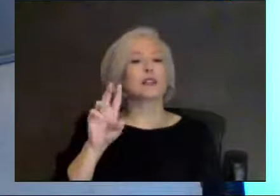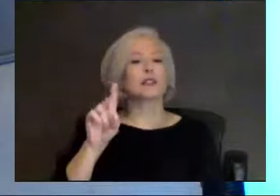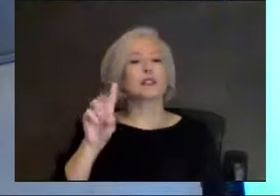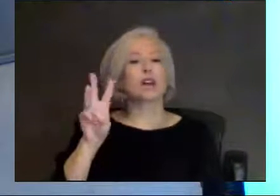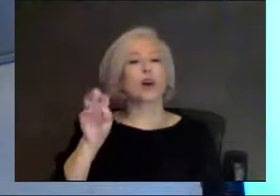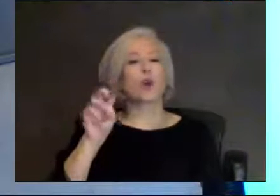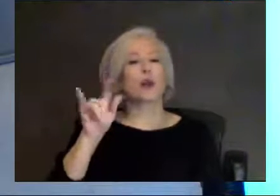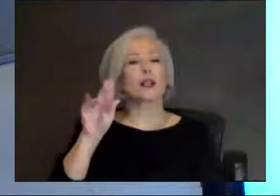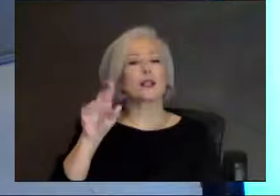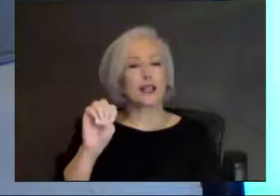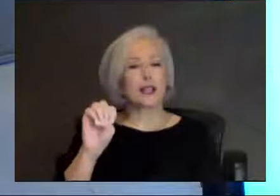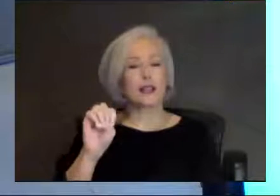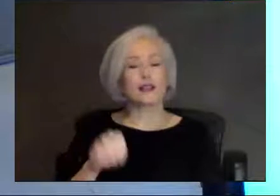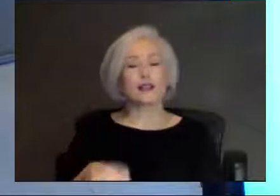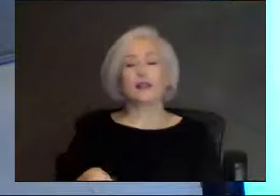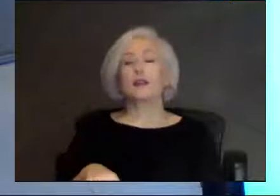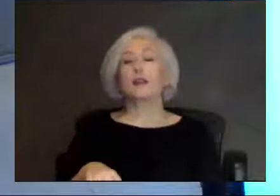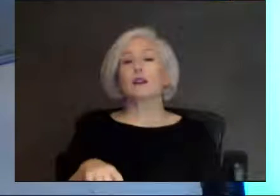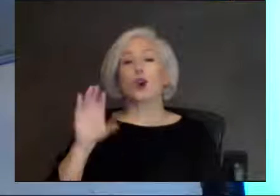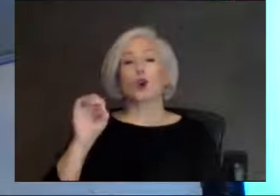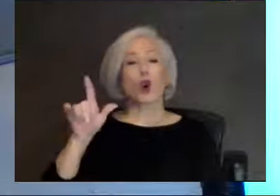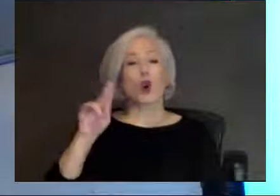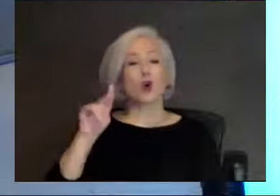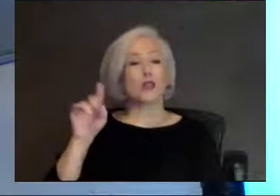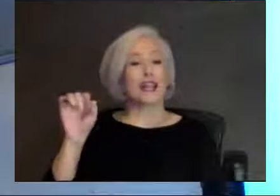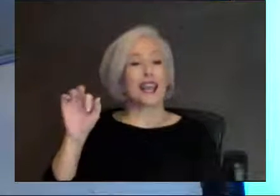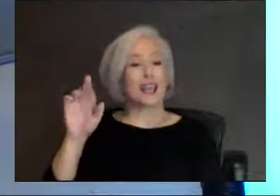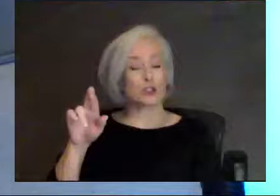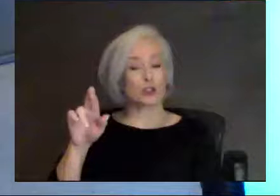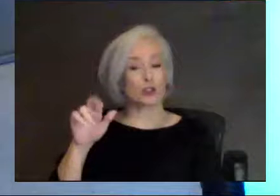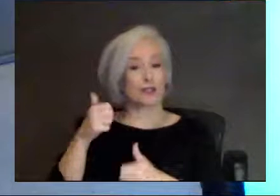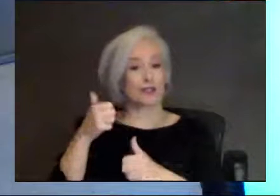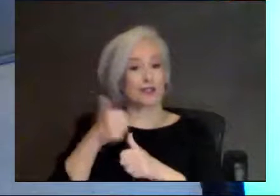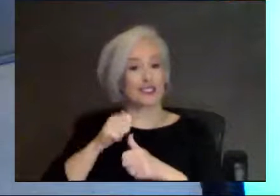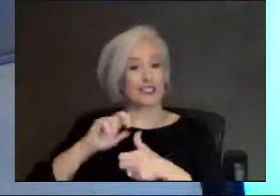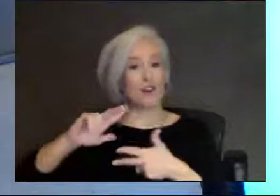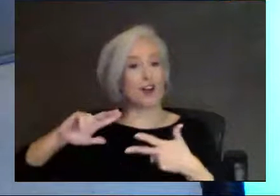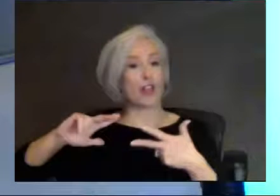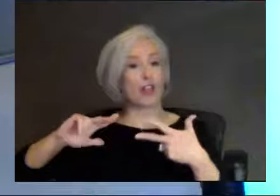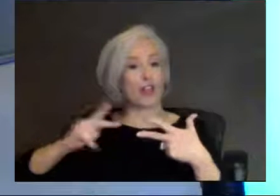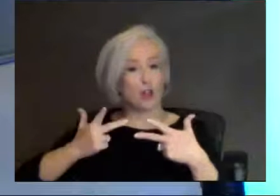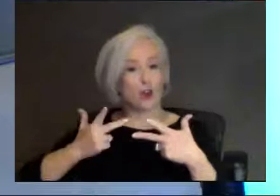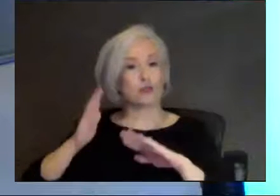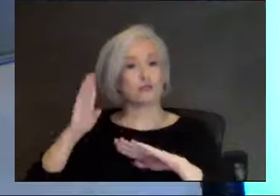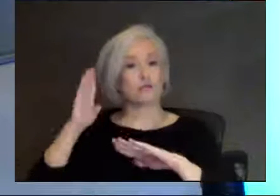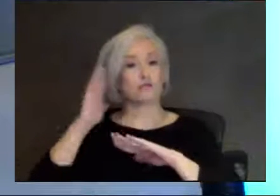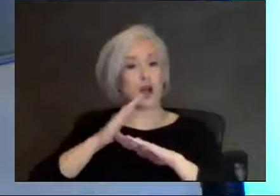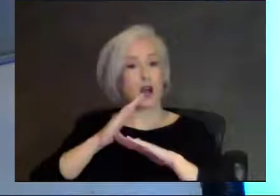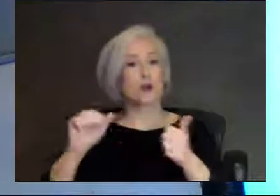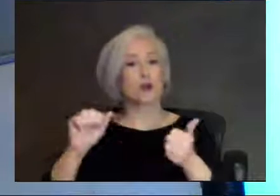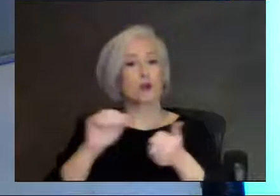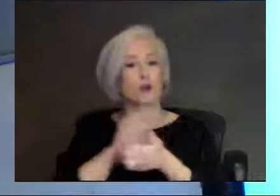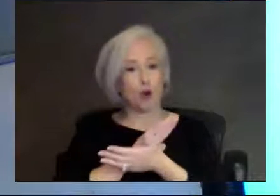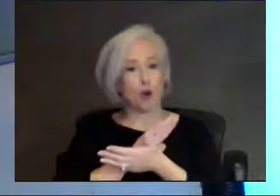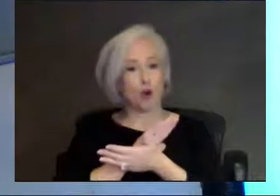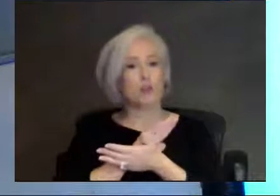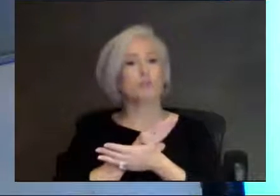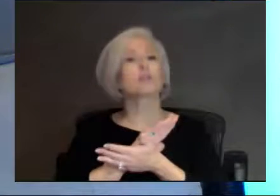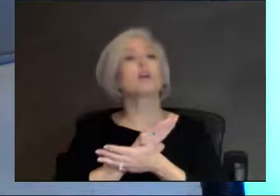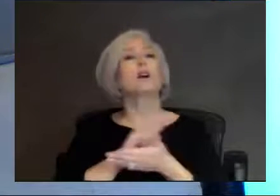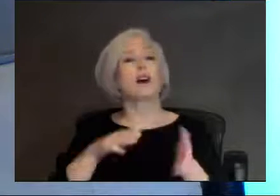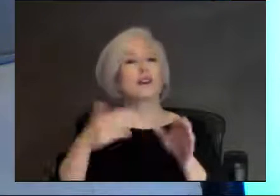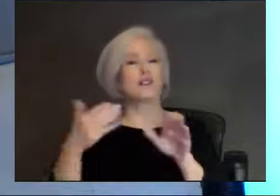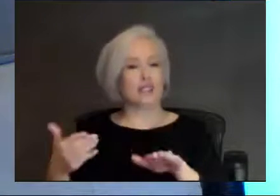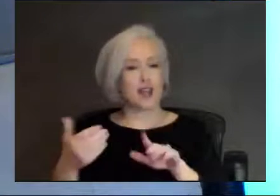is now the third leading cause of cancer death in young adults, which I think most people find quite